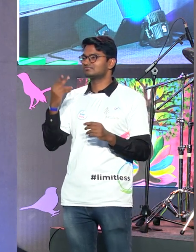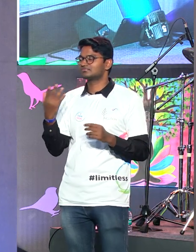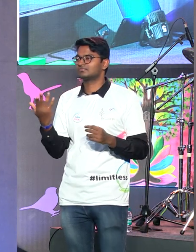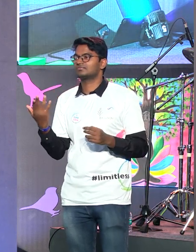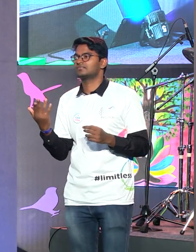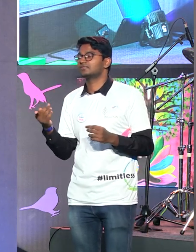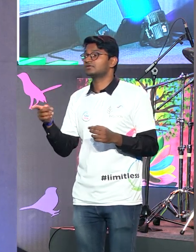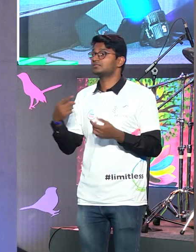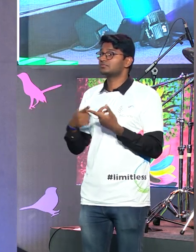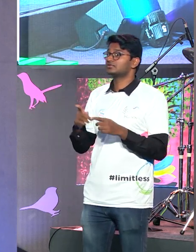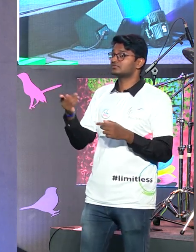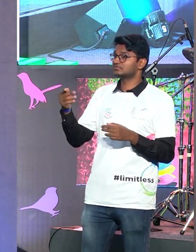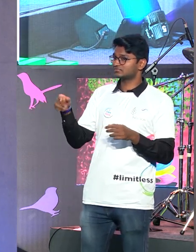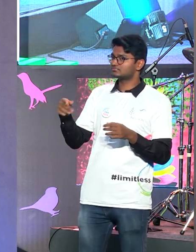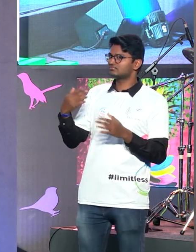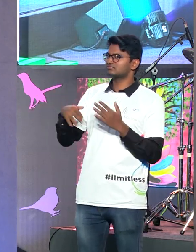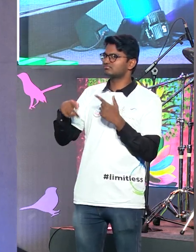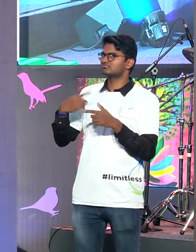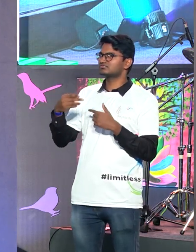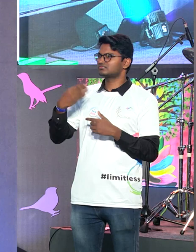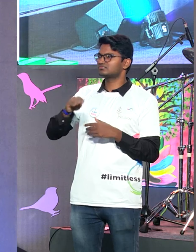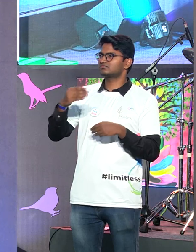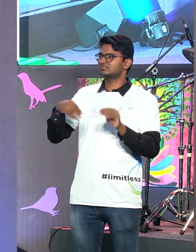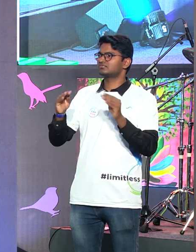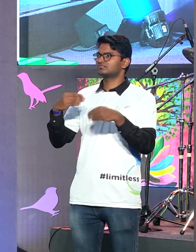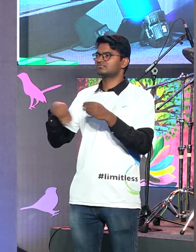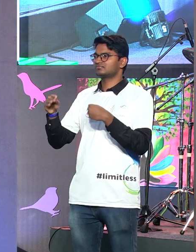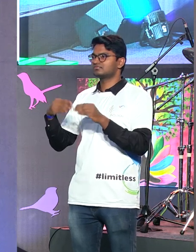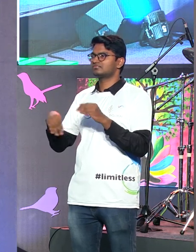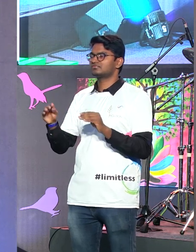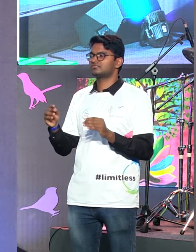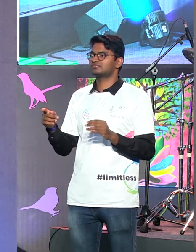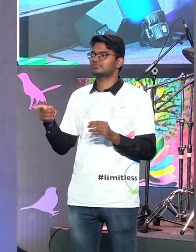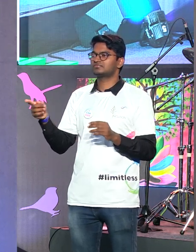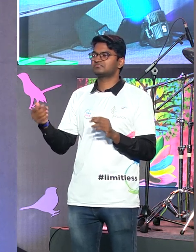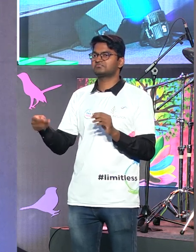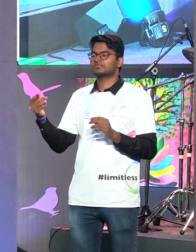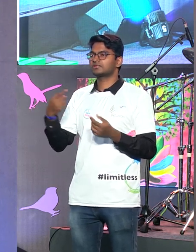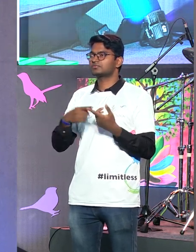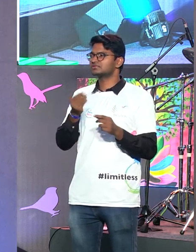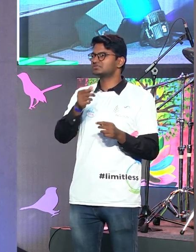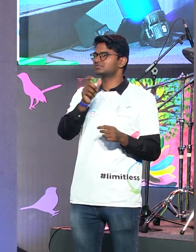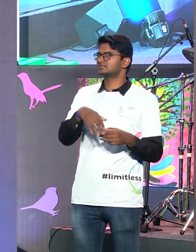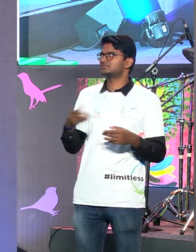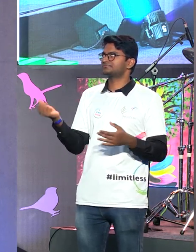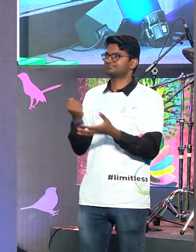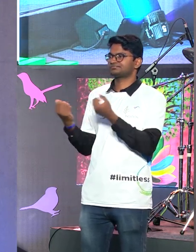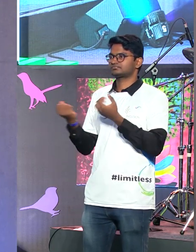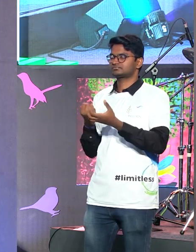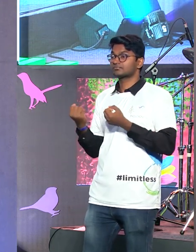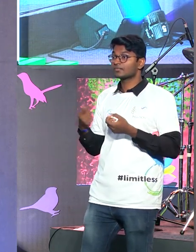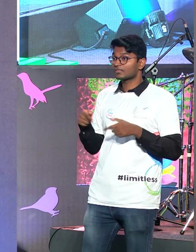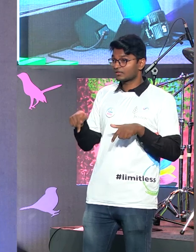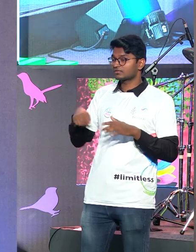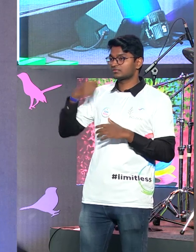they keep selling them again and again, and somebody must be buying it for them to be hired for the job. So in this video also,